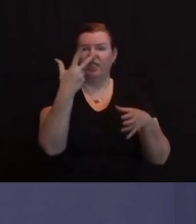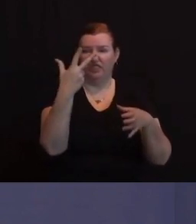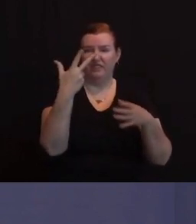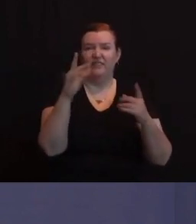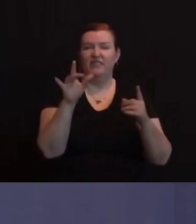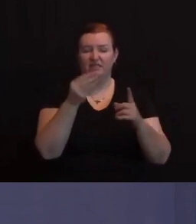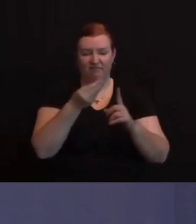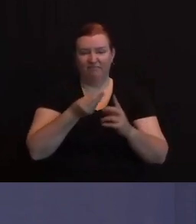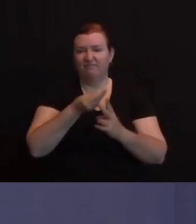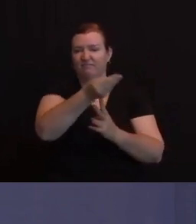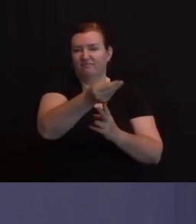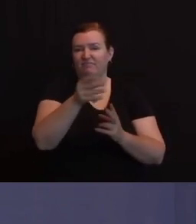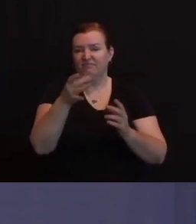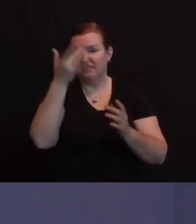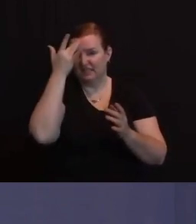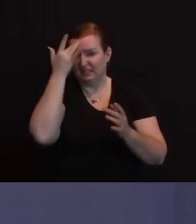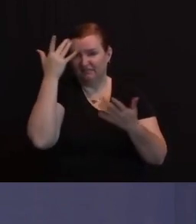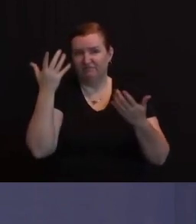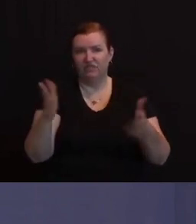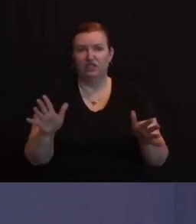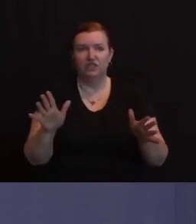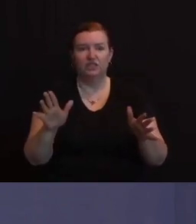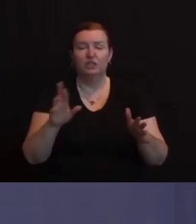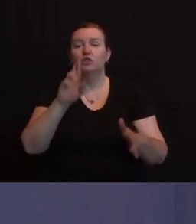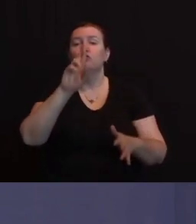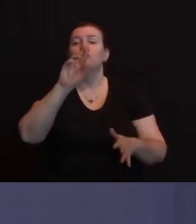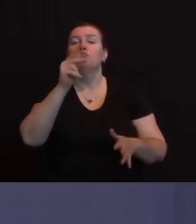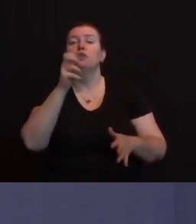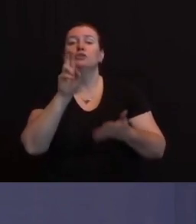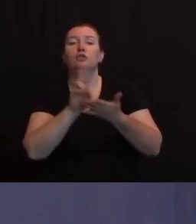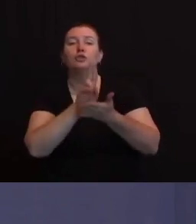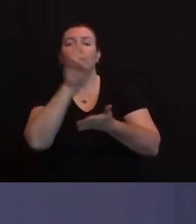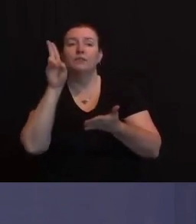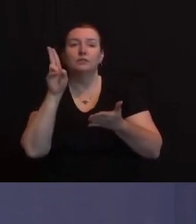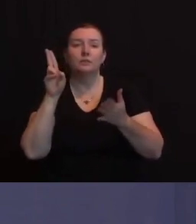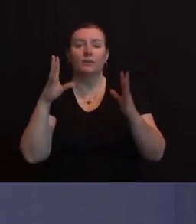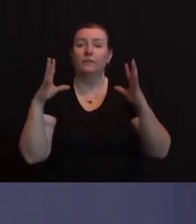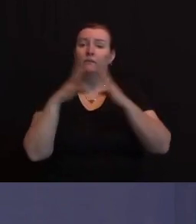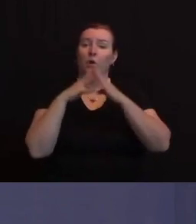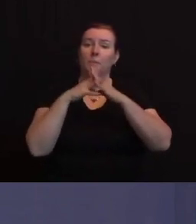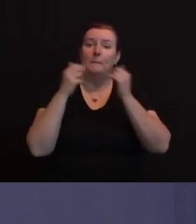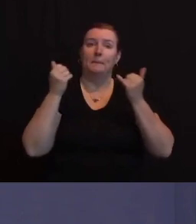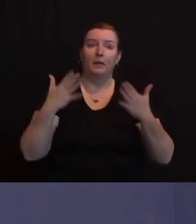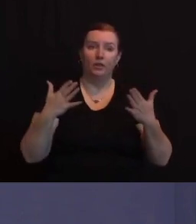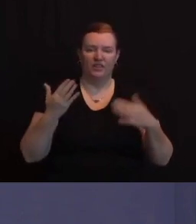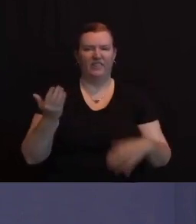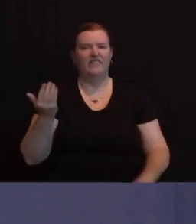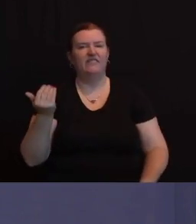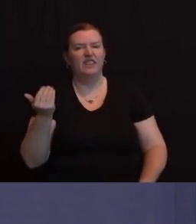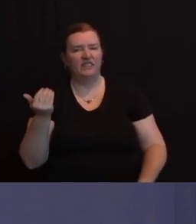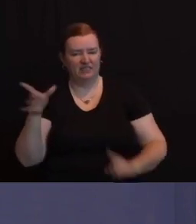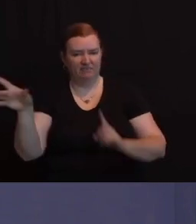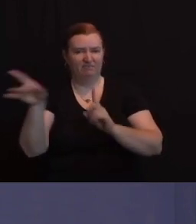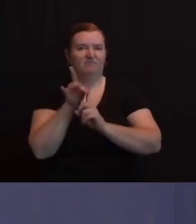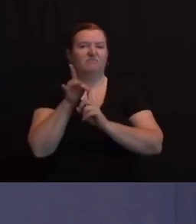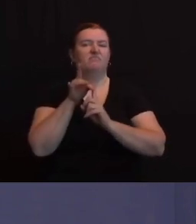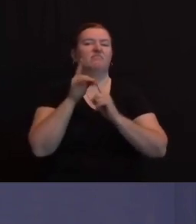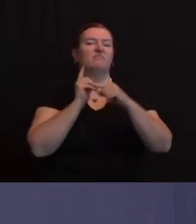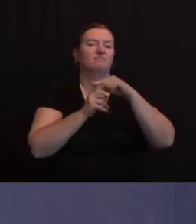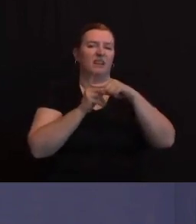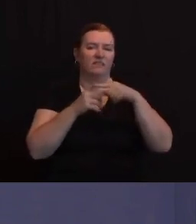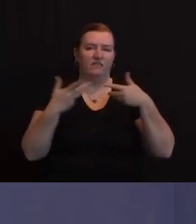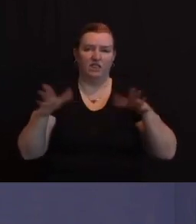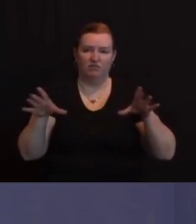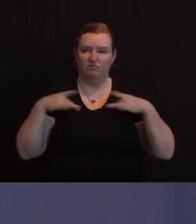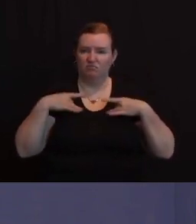an outbreak among Rutgers football players, with 15 of them currently testing positive. As